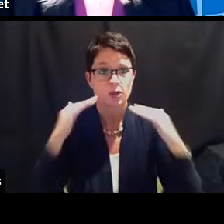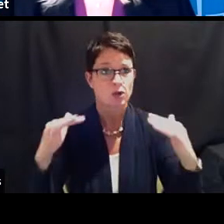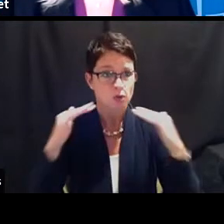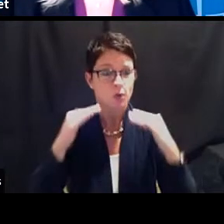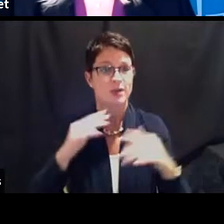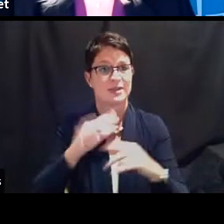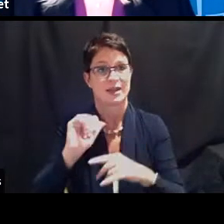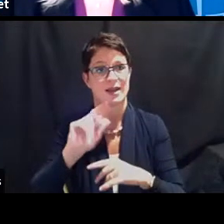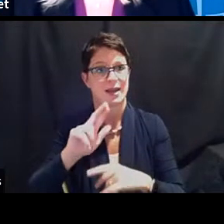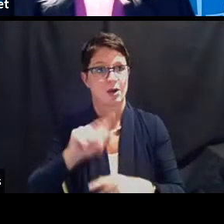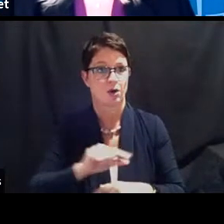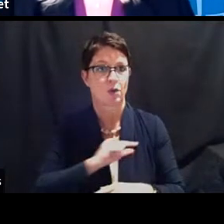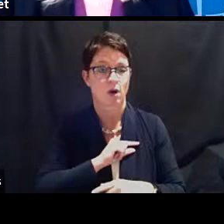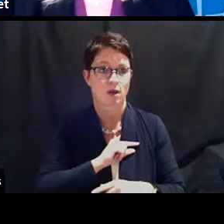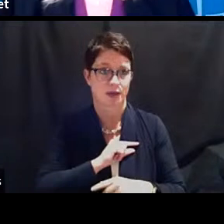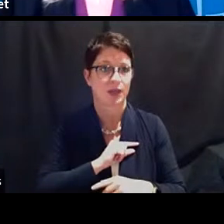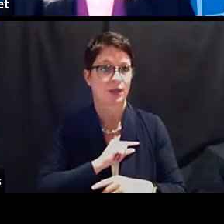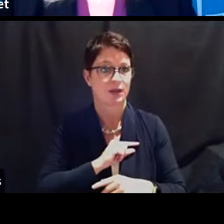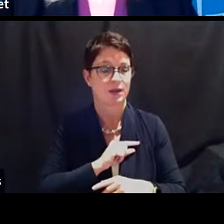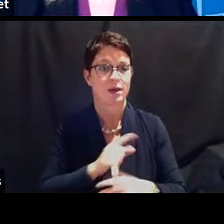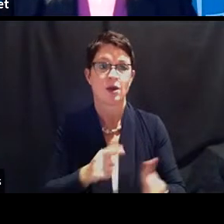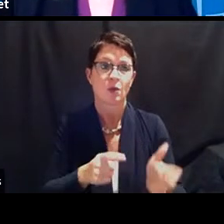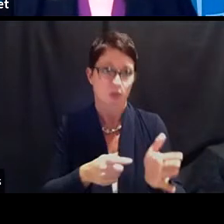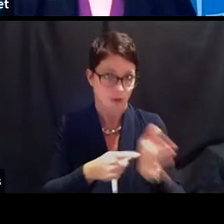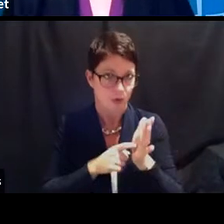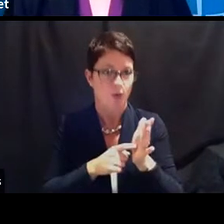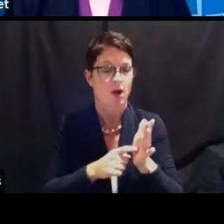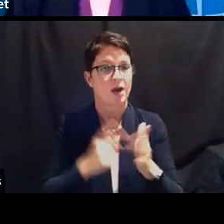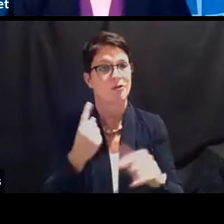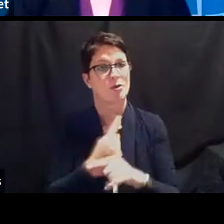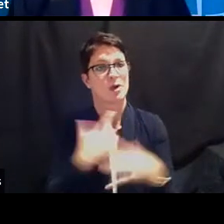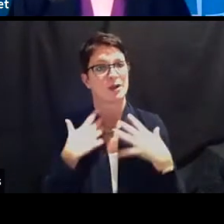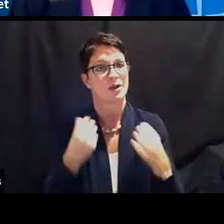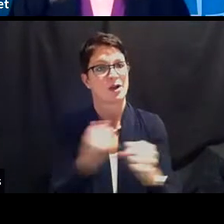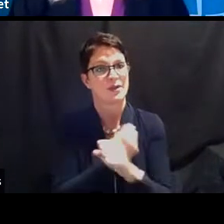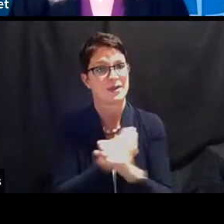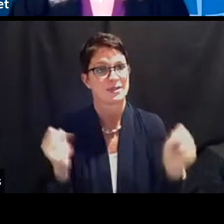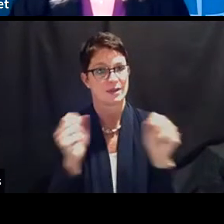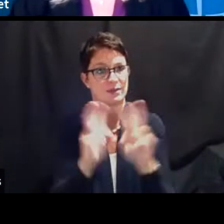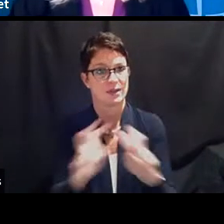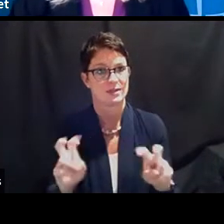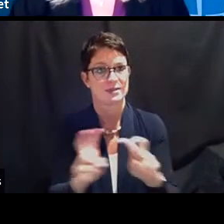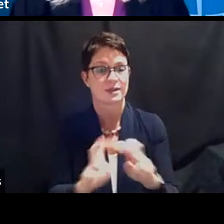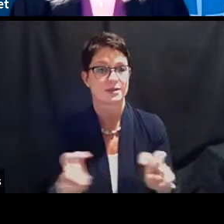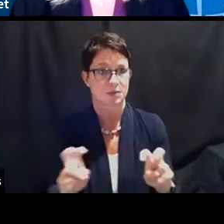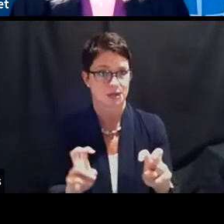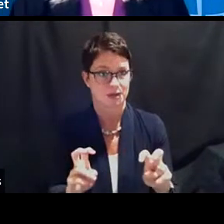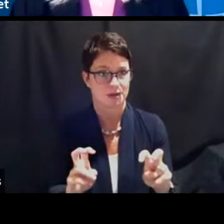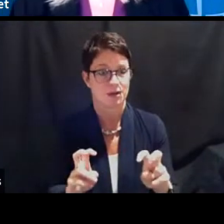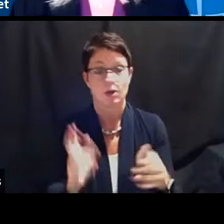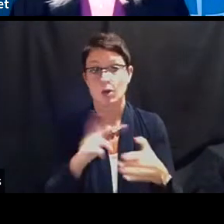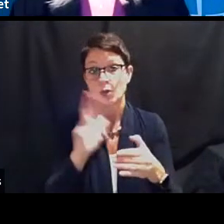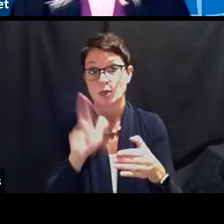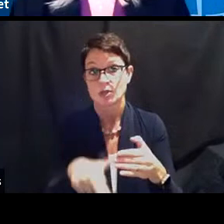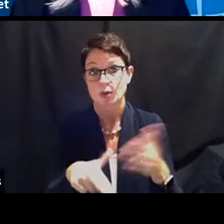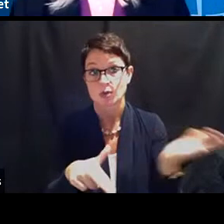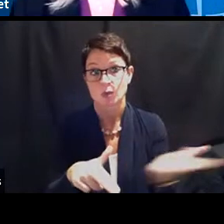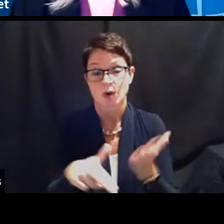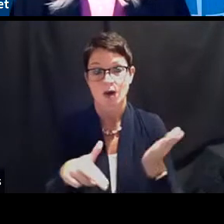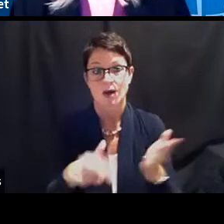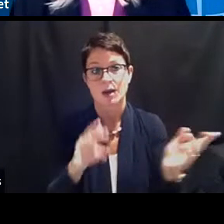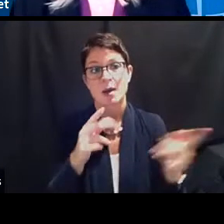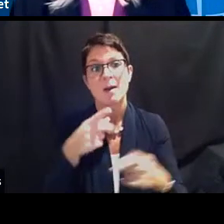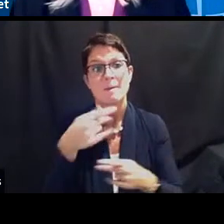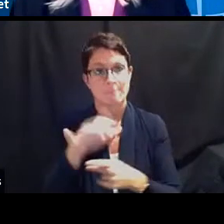quality that are a part of the regular health and safety assessments, with the results that are made